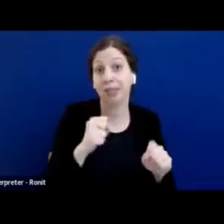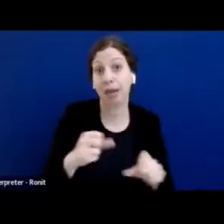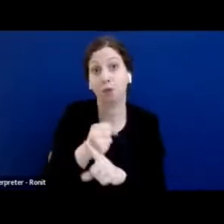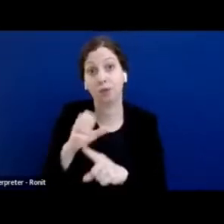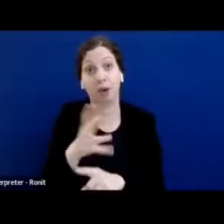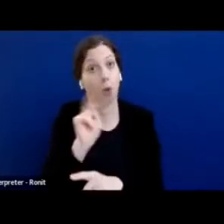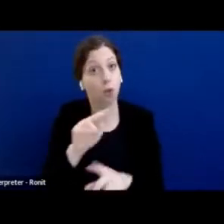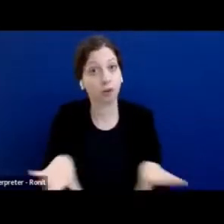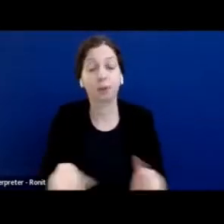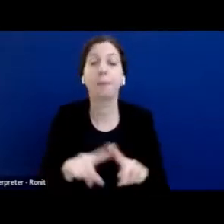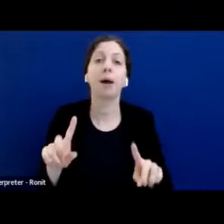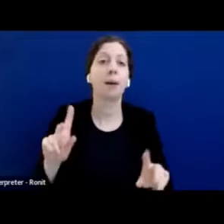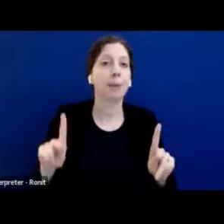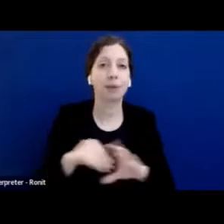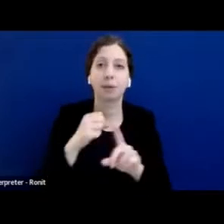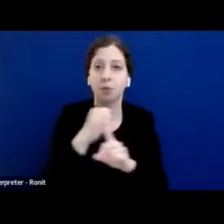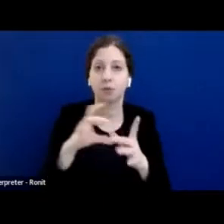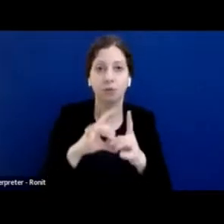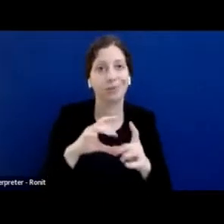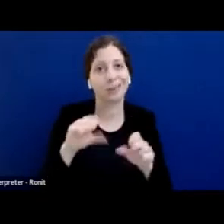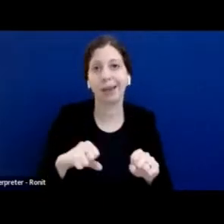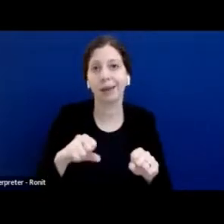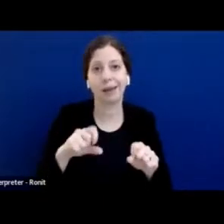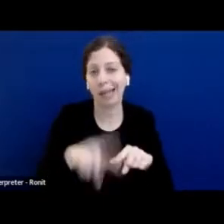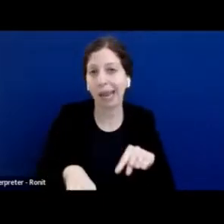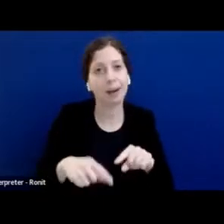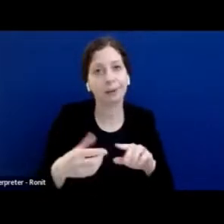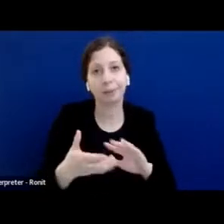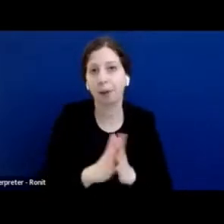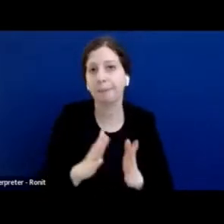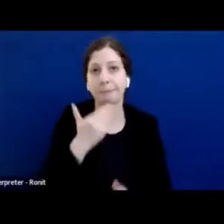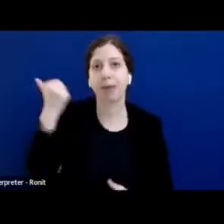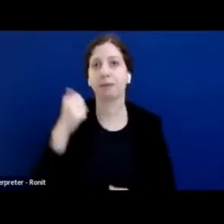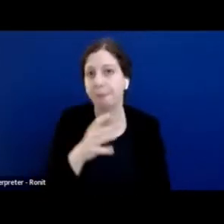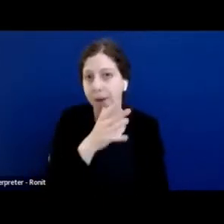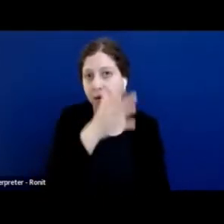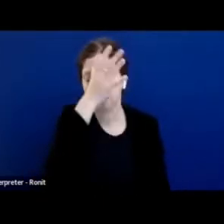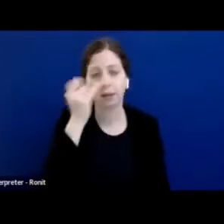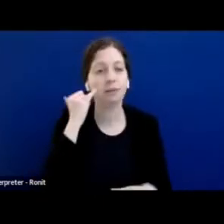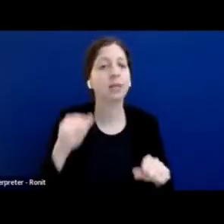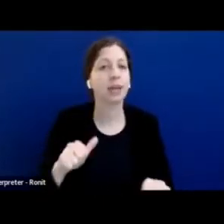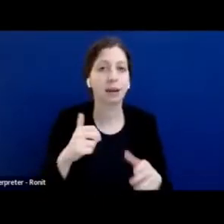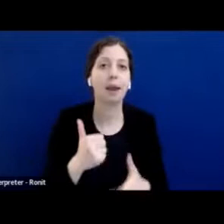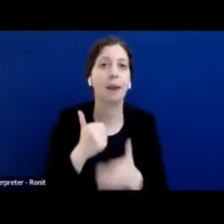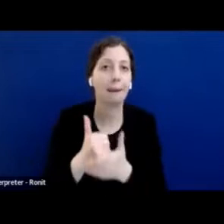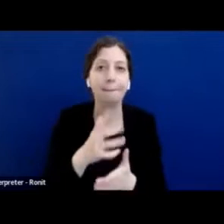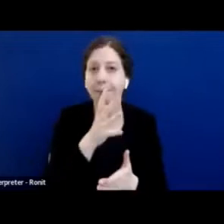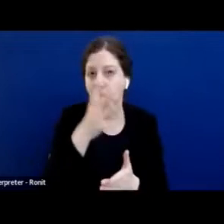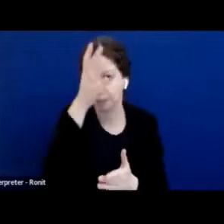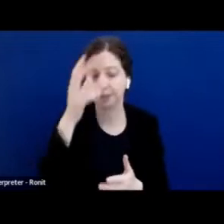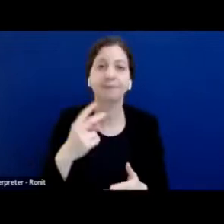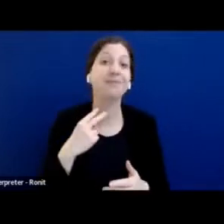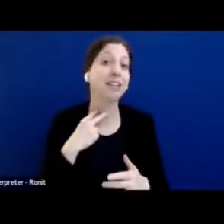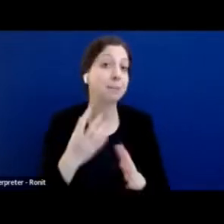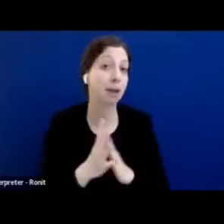an abusive relationship is able to be their best parent. So if we can help victims' parents be more safe, their children